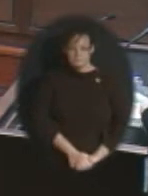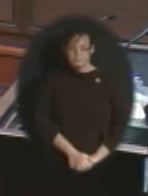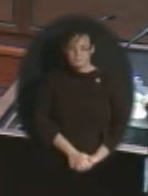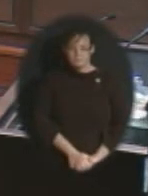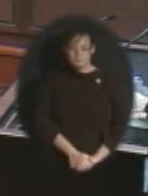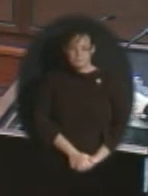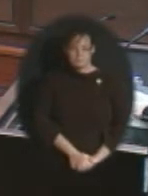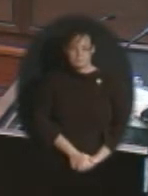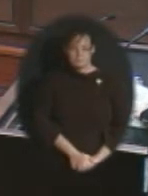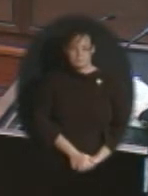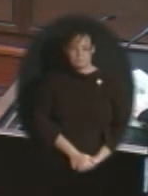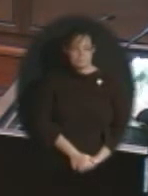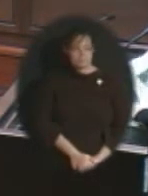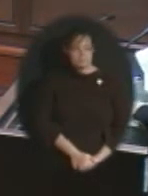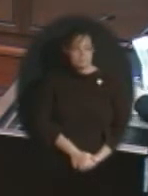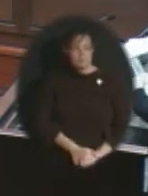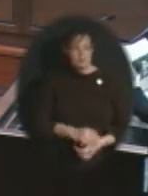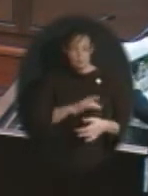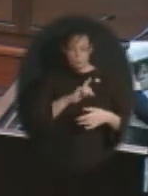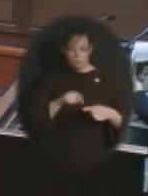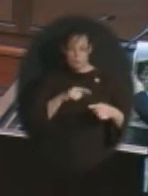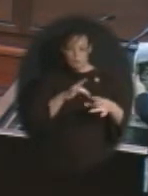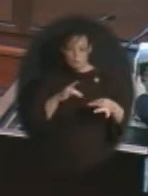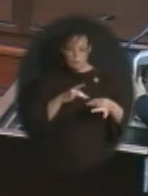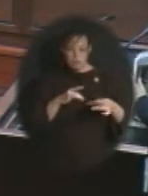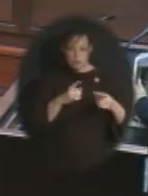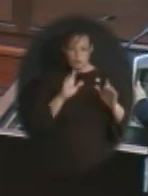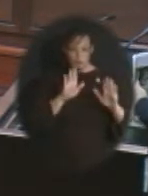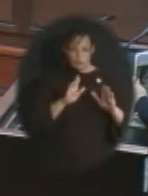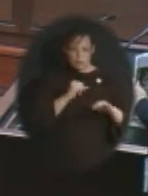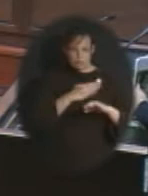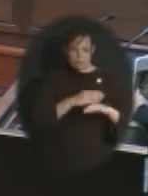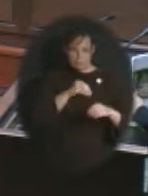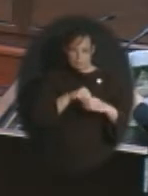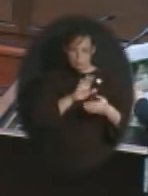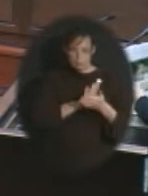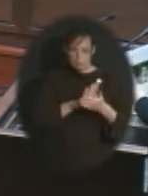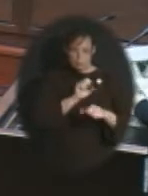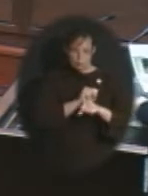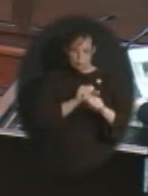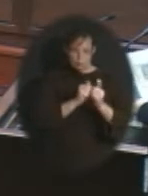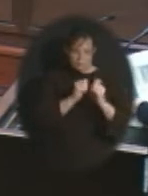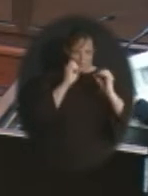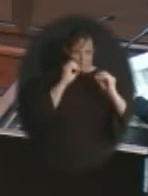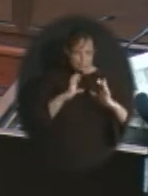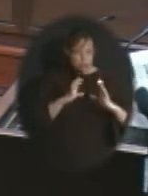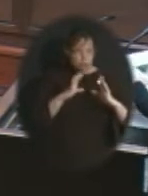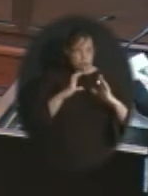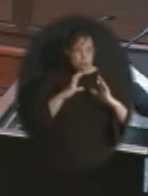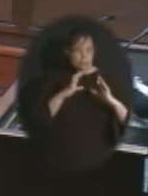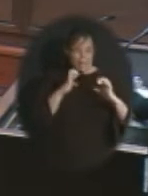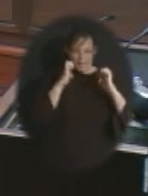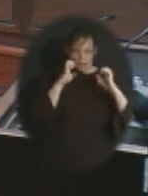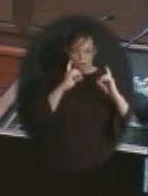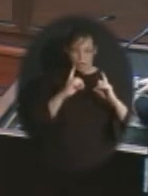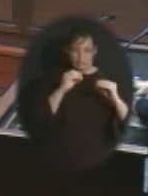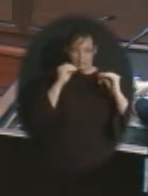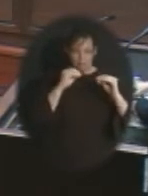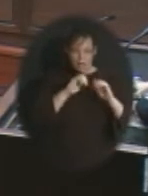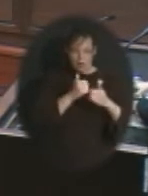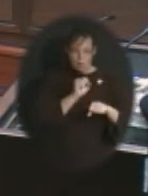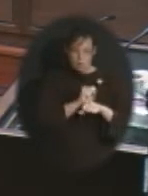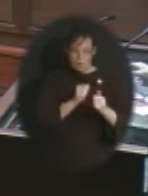Dr. Newman, you know, as you mentioned, I mean, we're doing a great job in the schools and working with the teachers and educating the teachers and how to work with the students and things such as